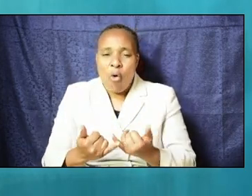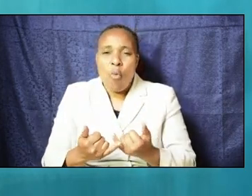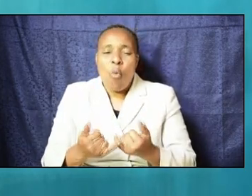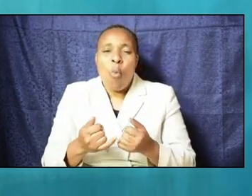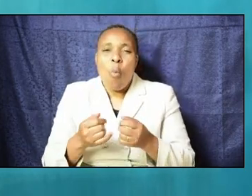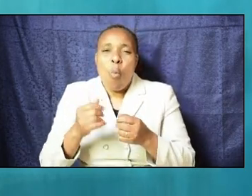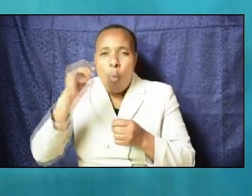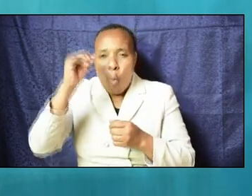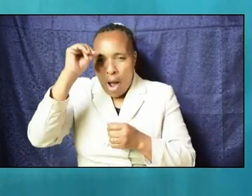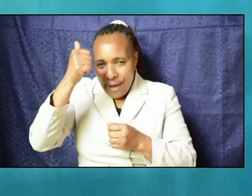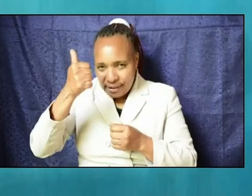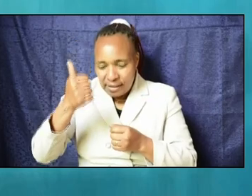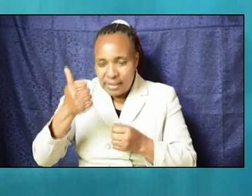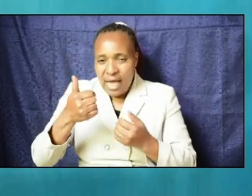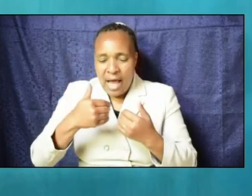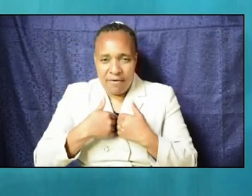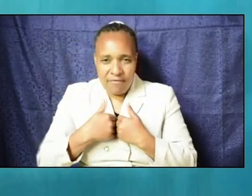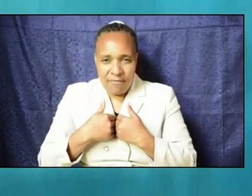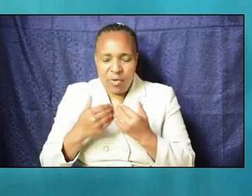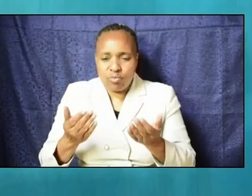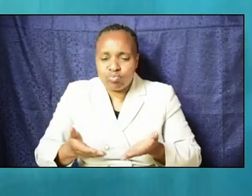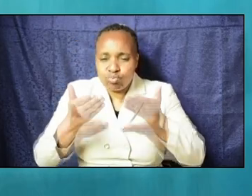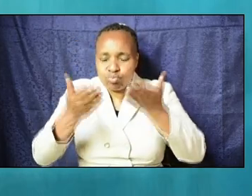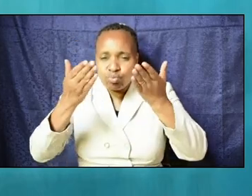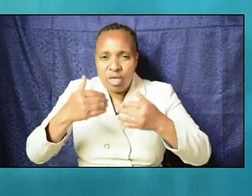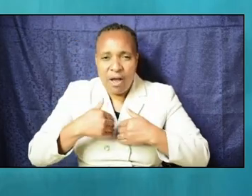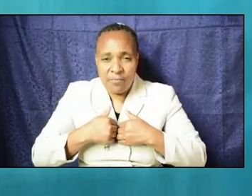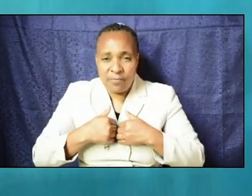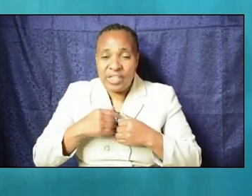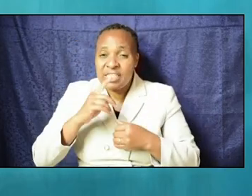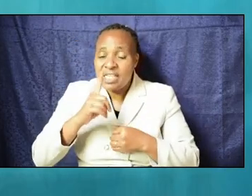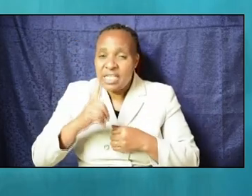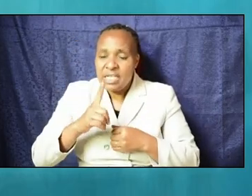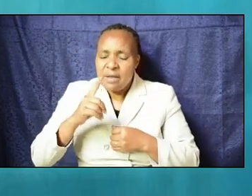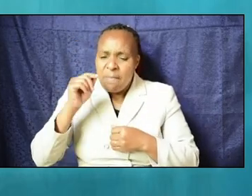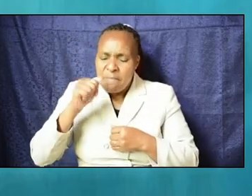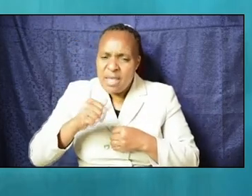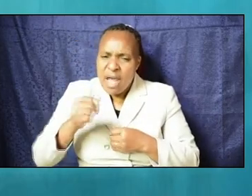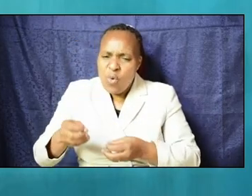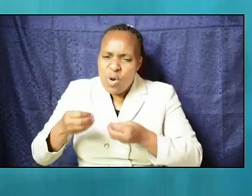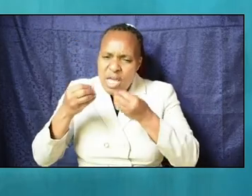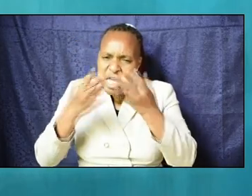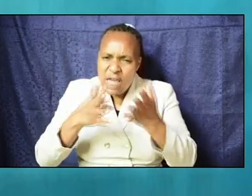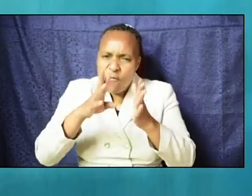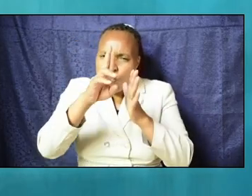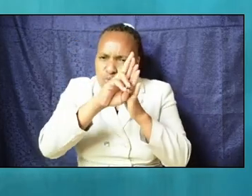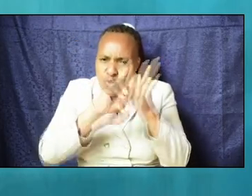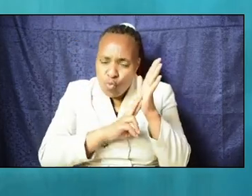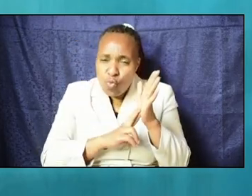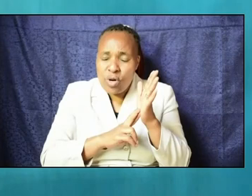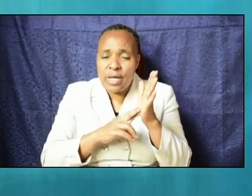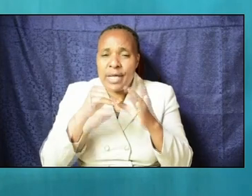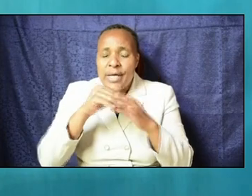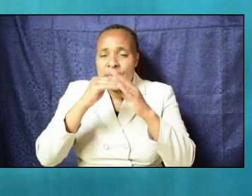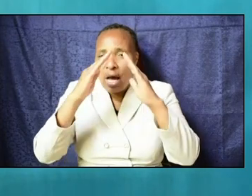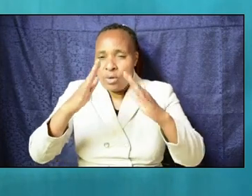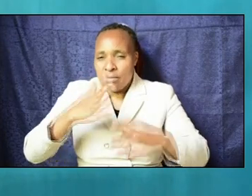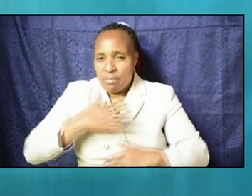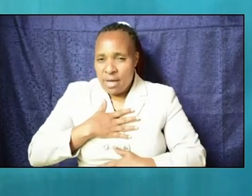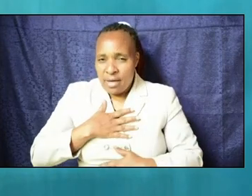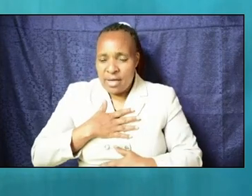is wise and said, I will place you to rule over my house. In